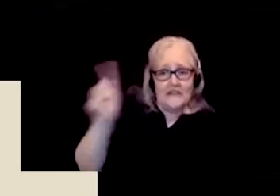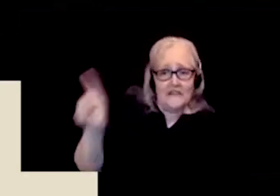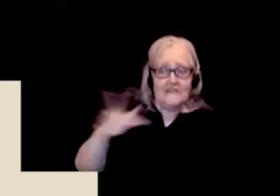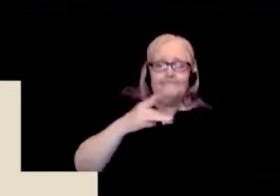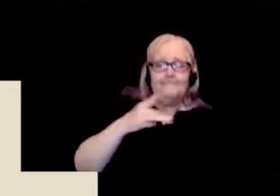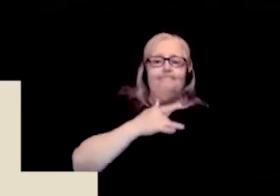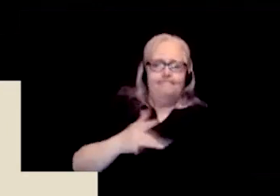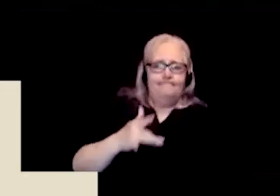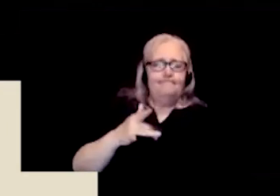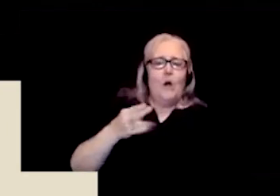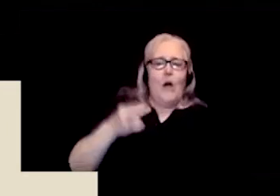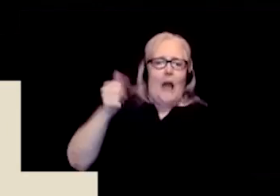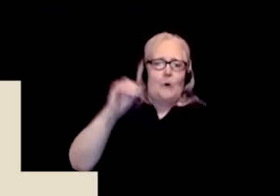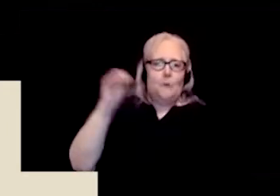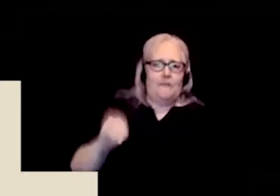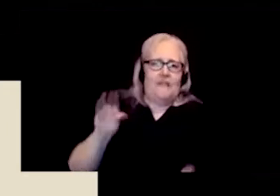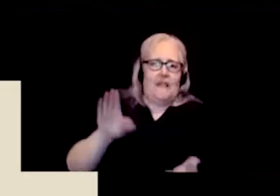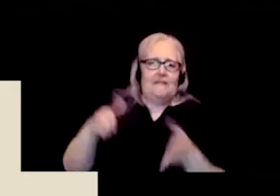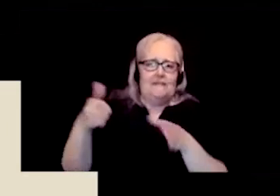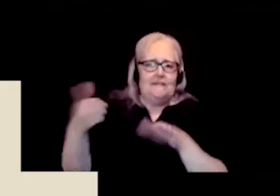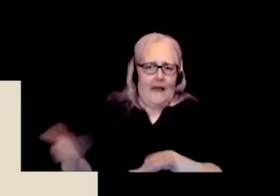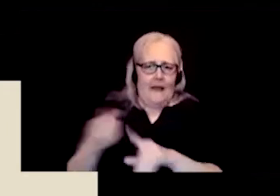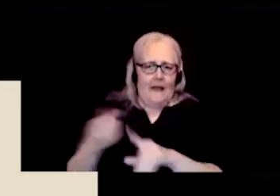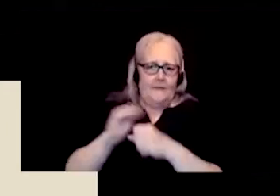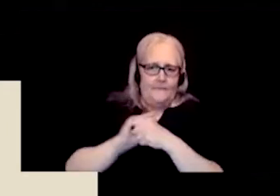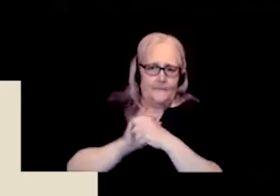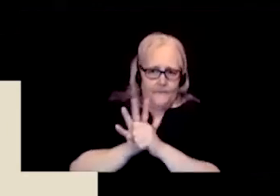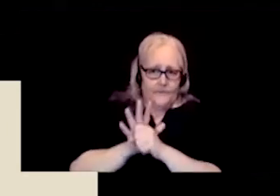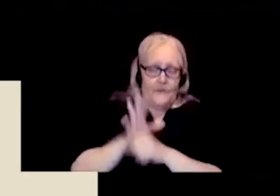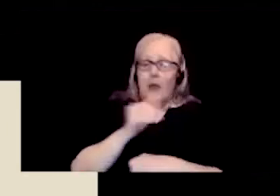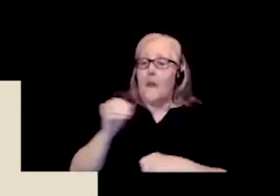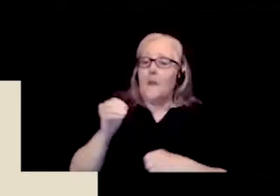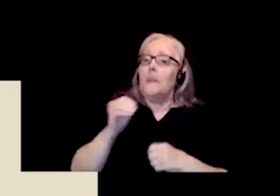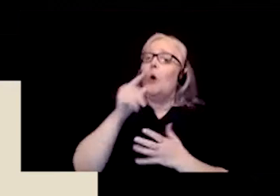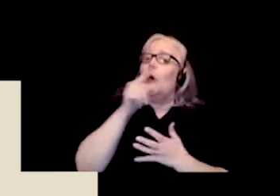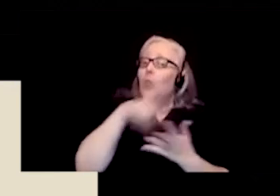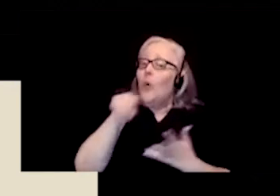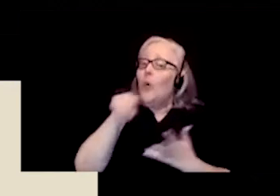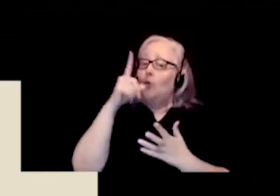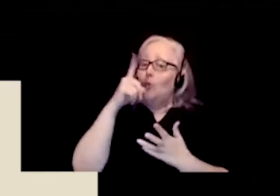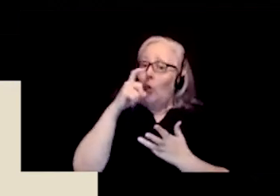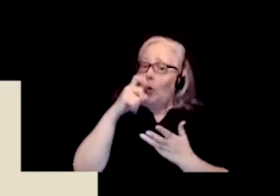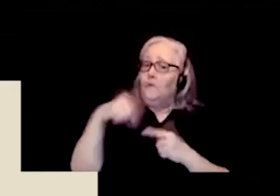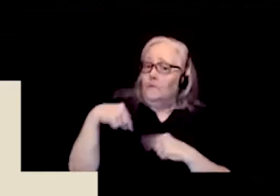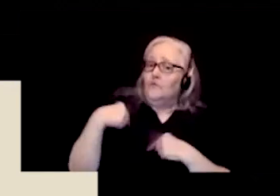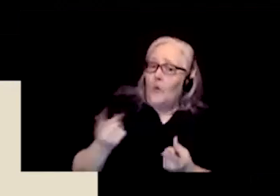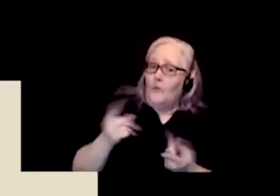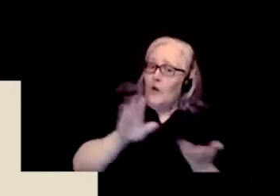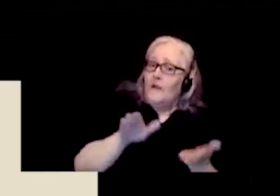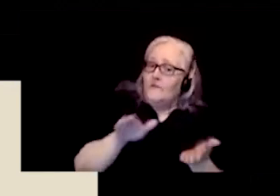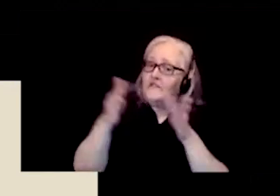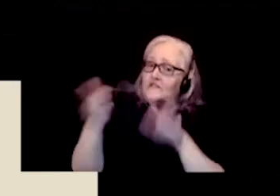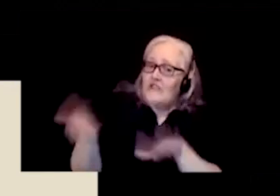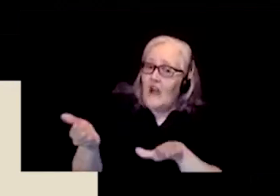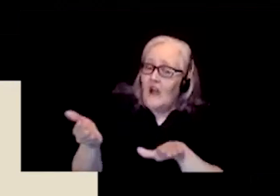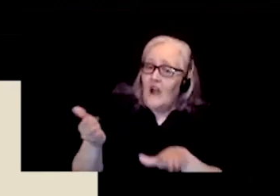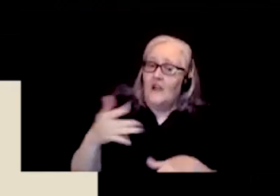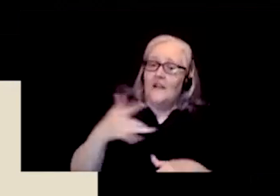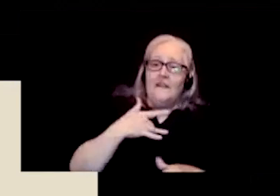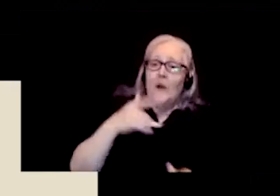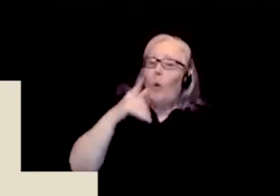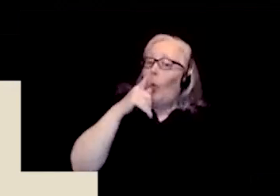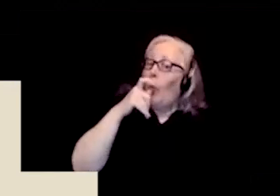COVID-19. And the majority of kids who have died thus far from COVID-19 are racial and ethnic